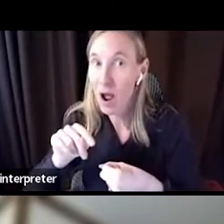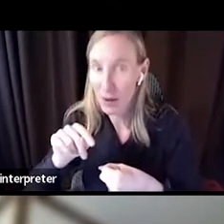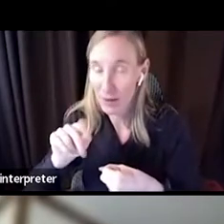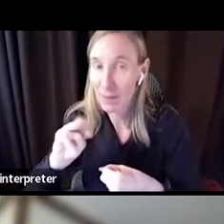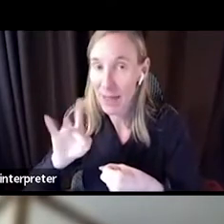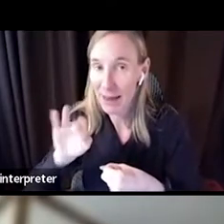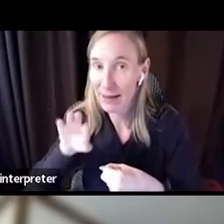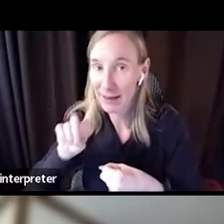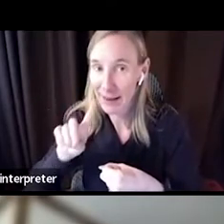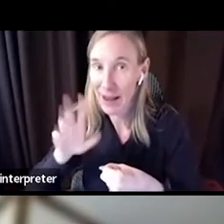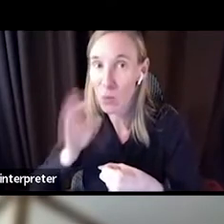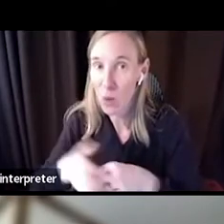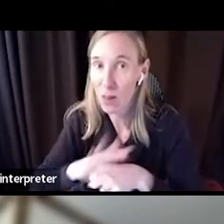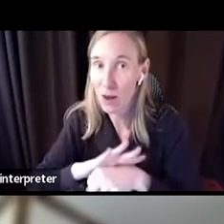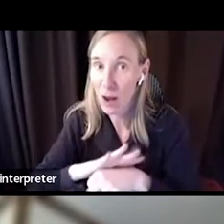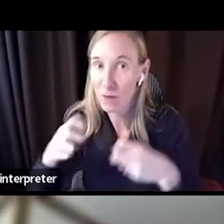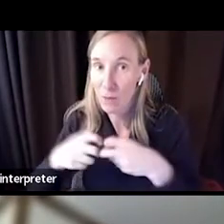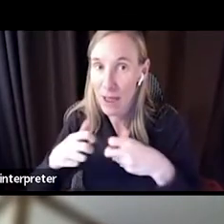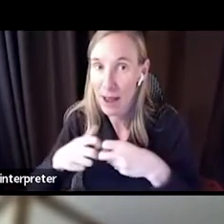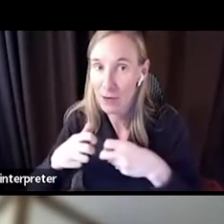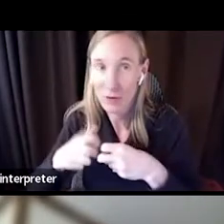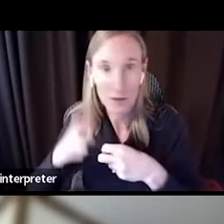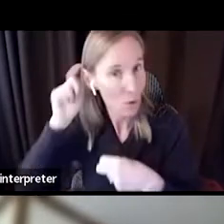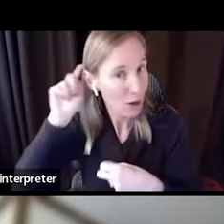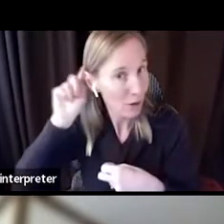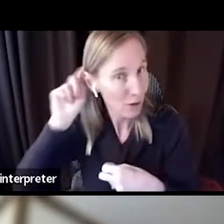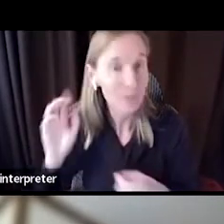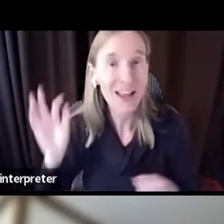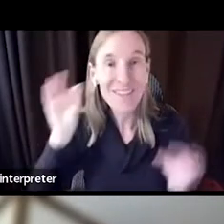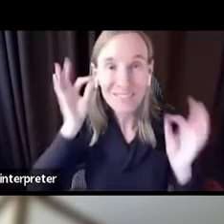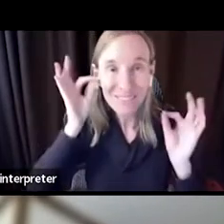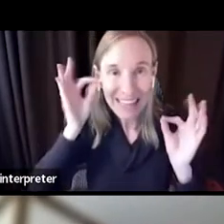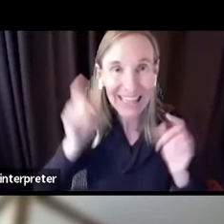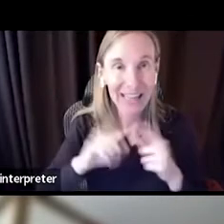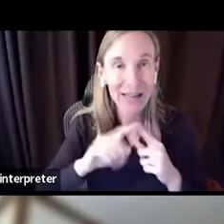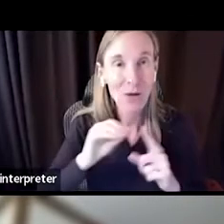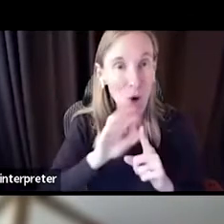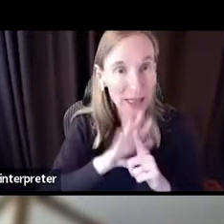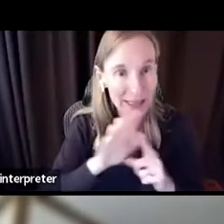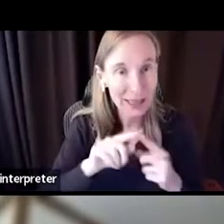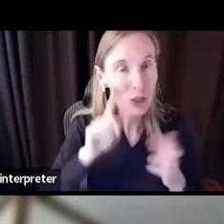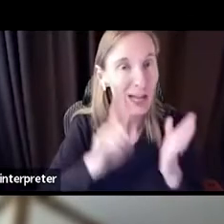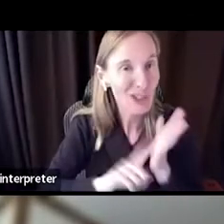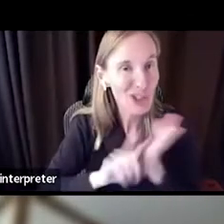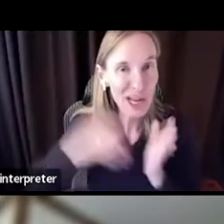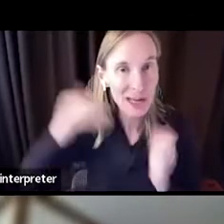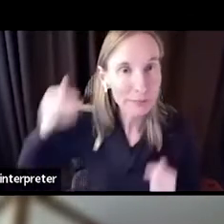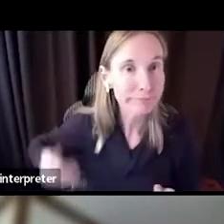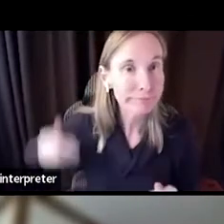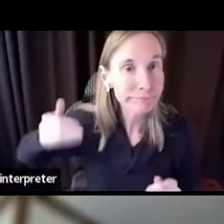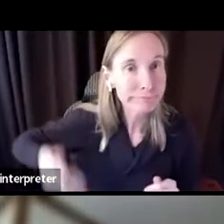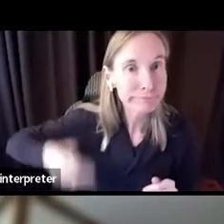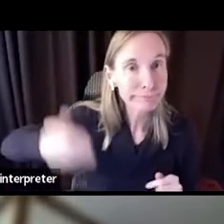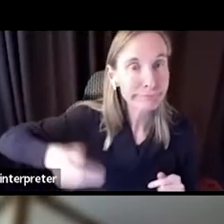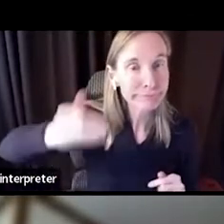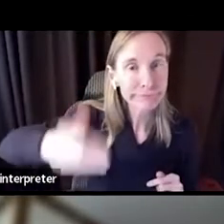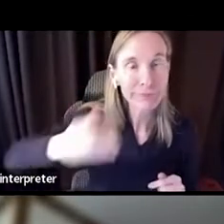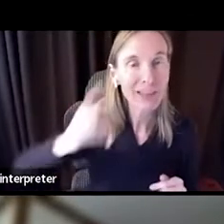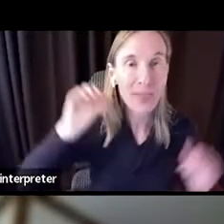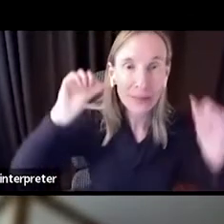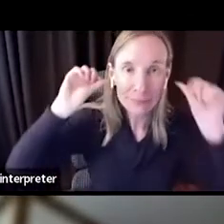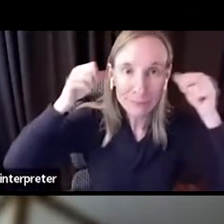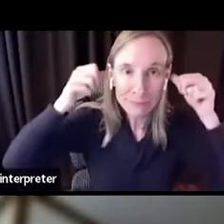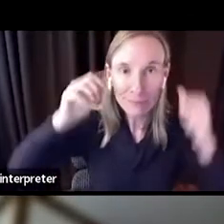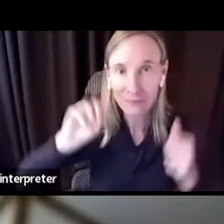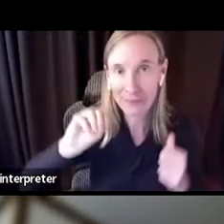hearing aid batteries, fitting, orientation, and checking of hearing aids, and also ear molds specific